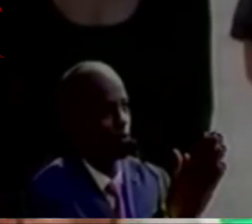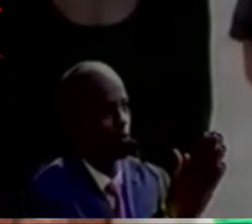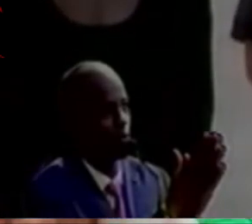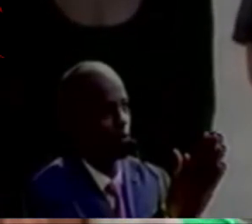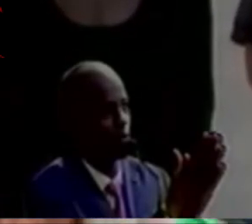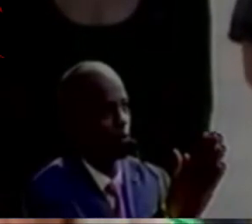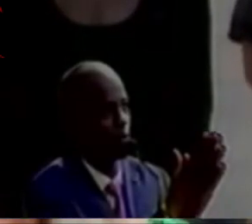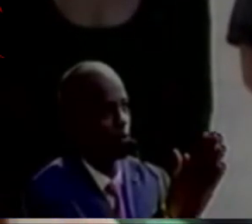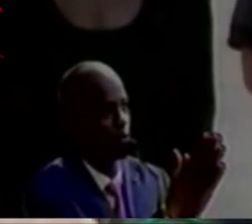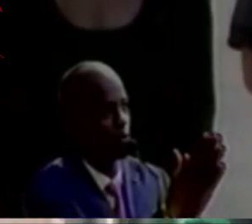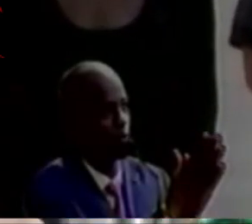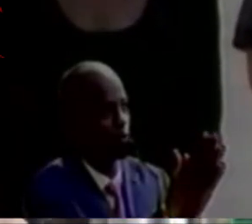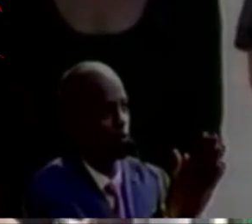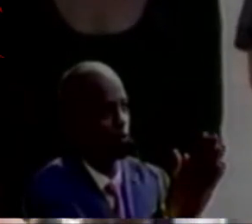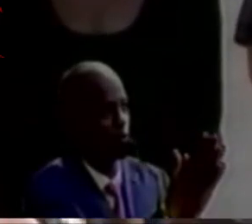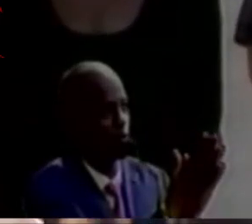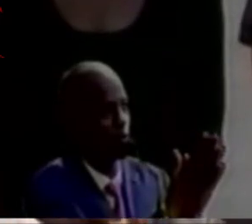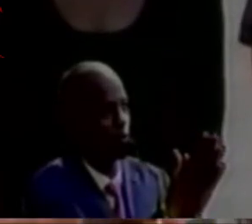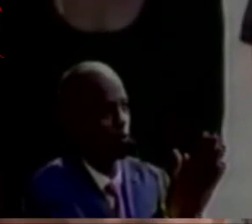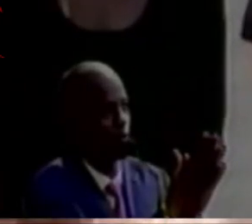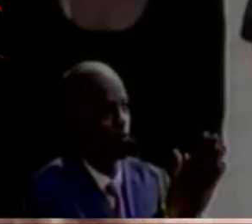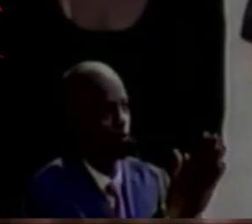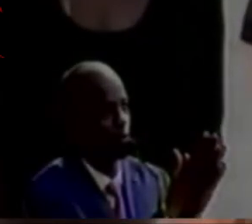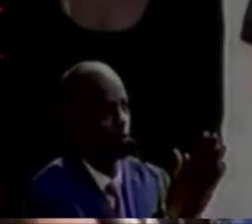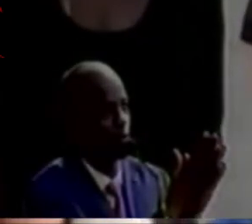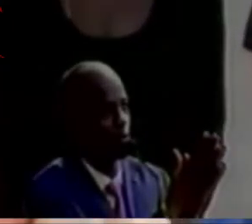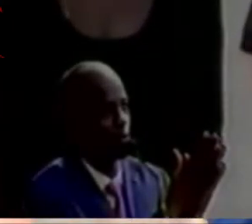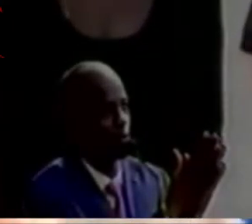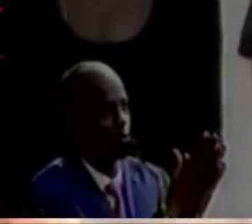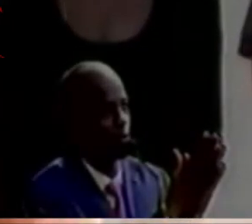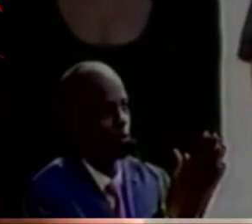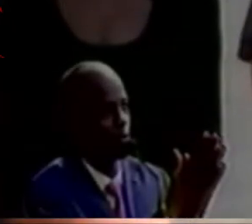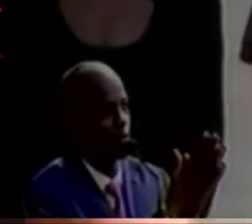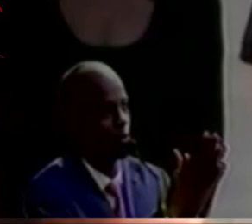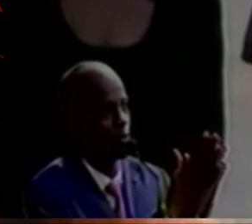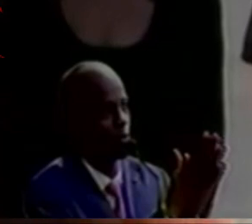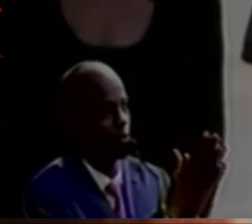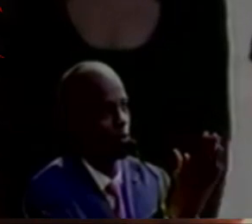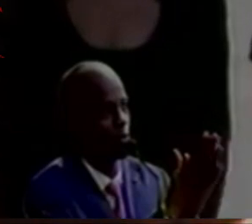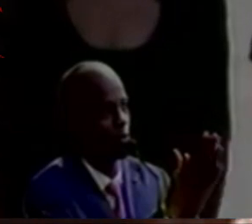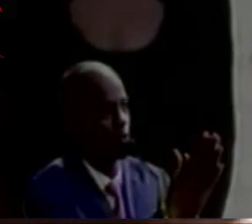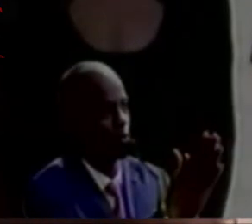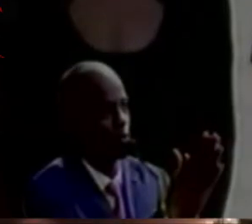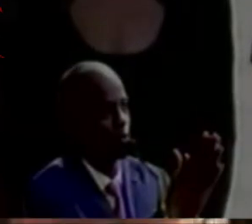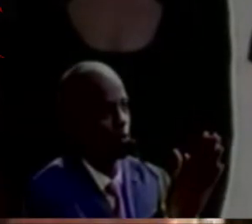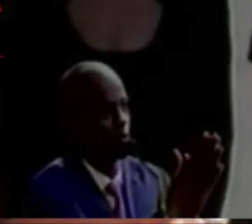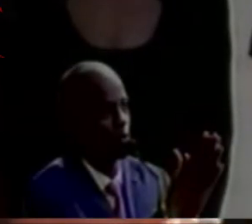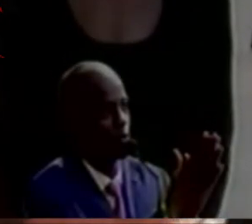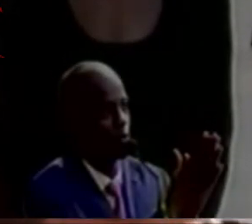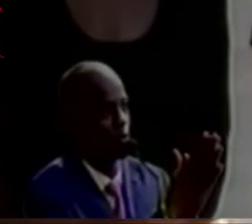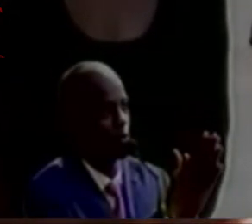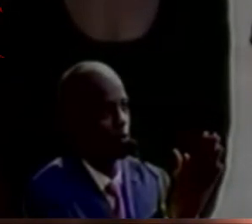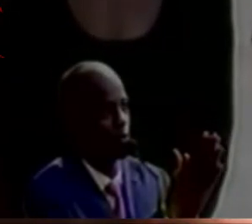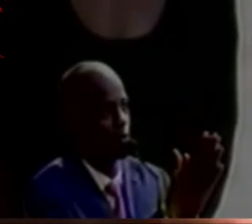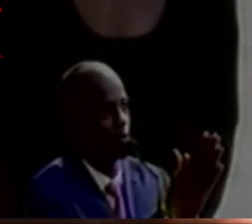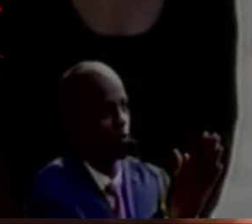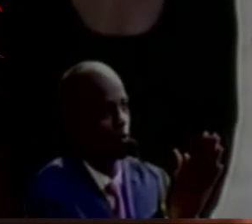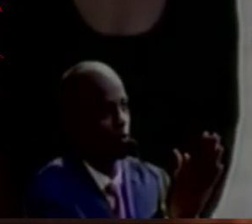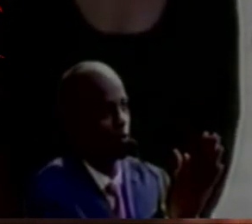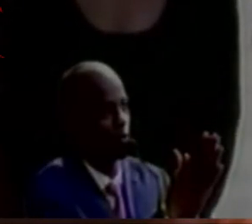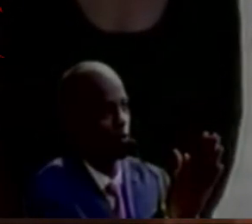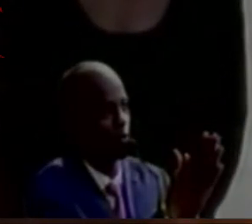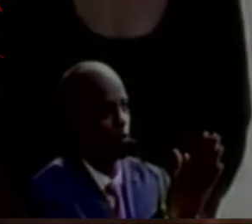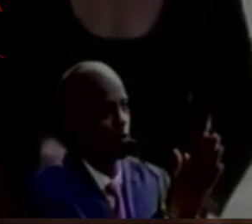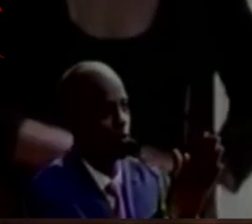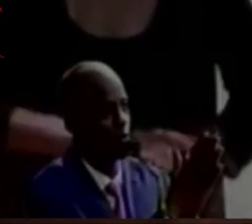and ships to the area to support USAID as the lead federal agency. Madam Ambassador, thank you for